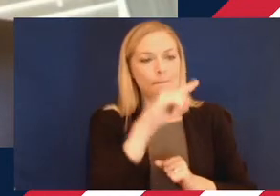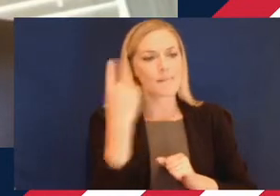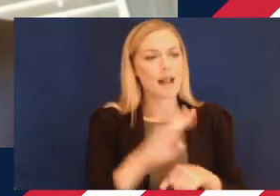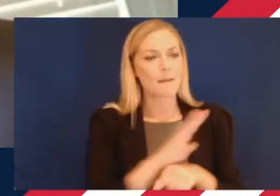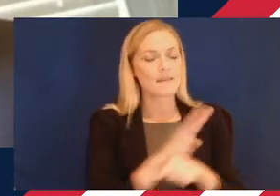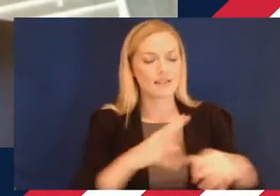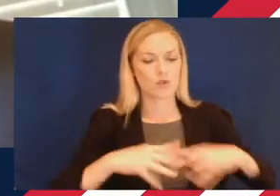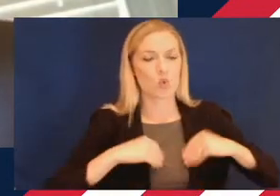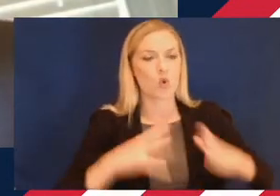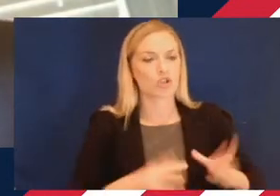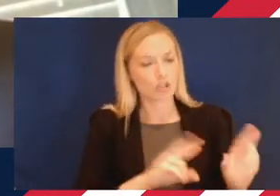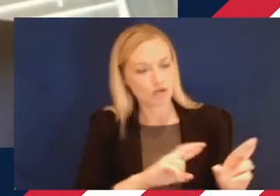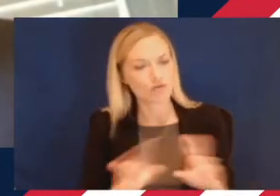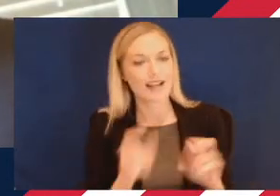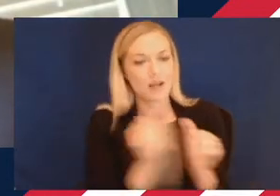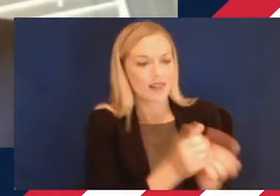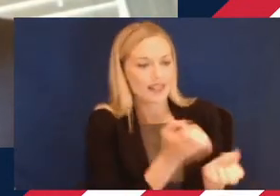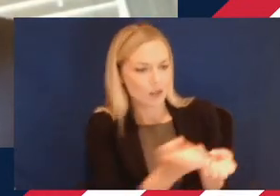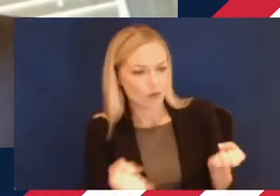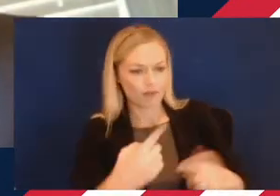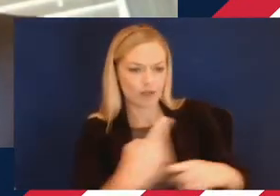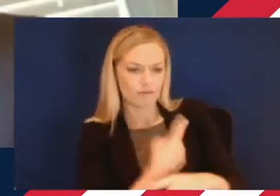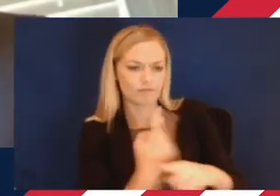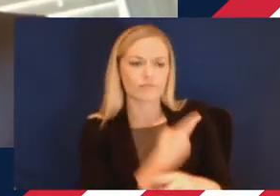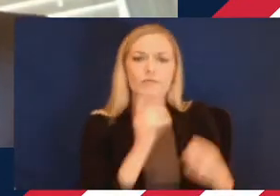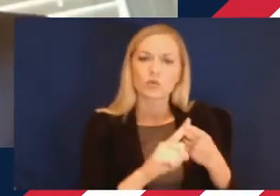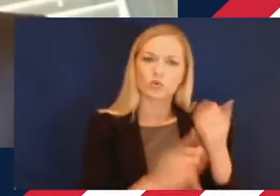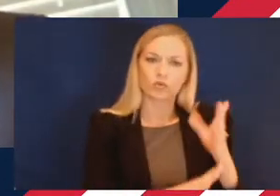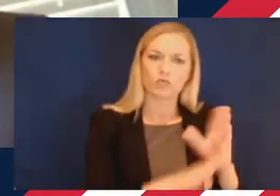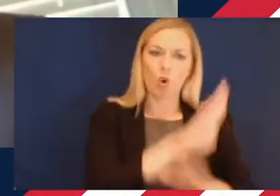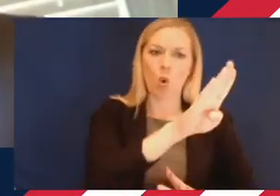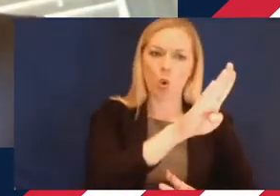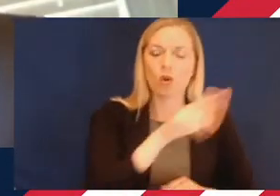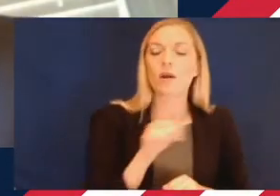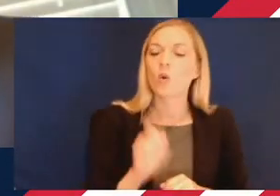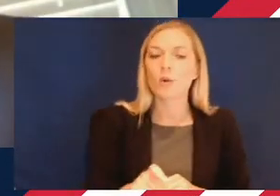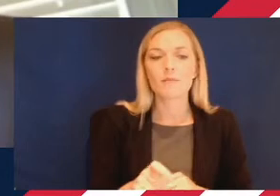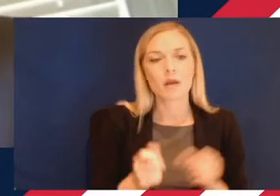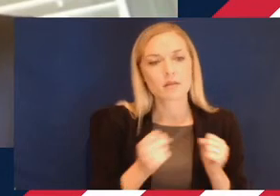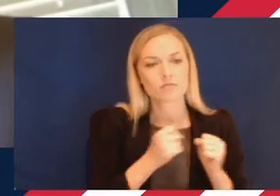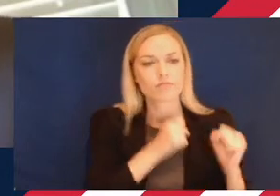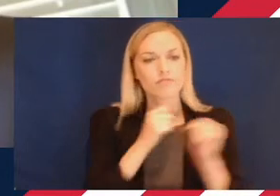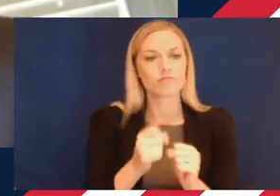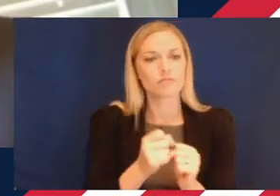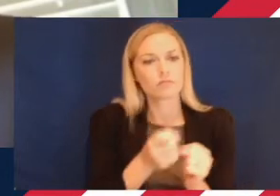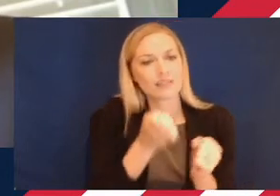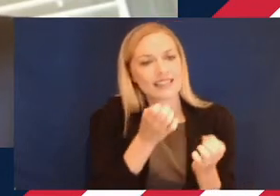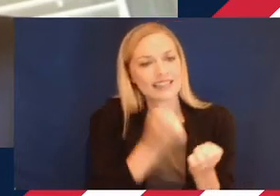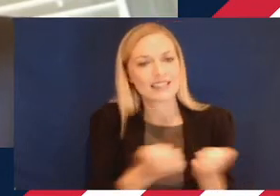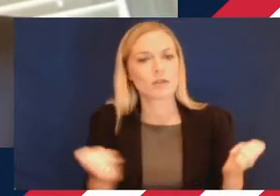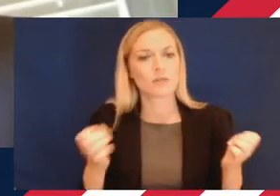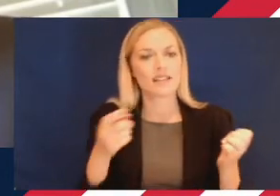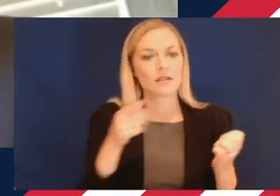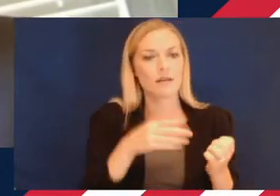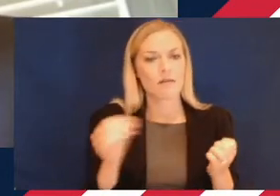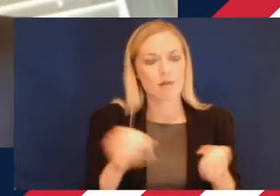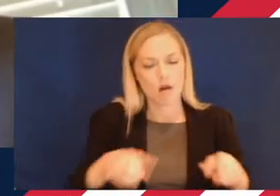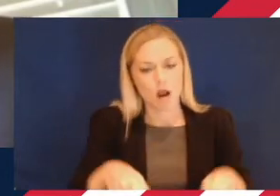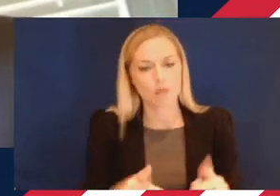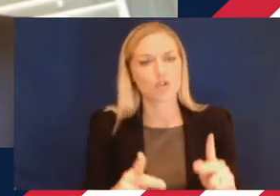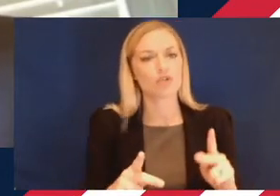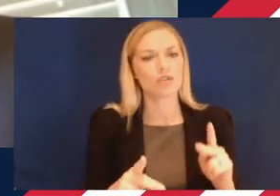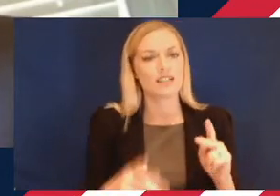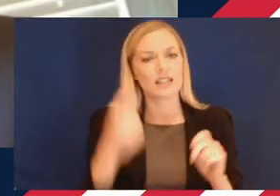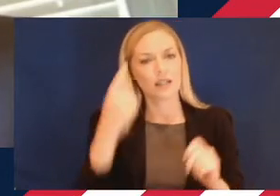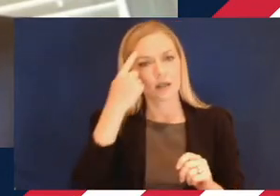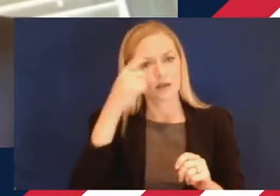virtual society. We must grow the opportunity for strong transnational commerce by opening